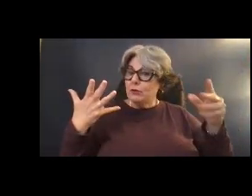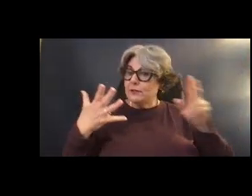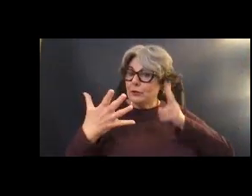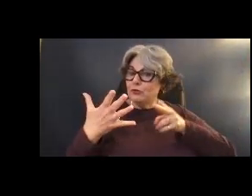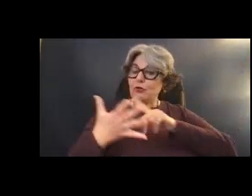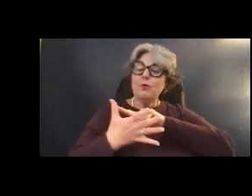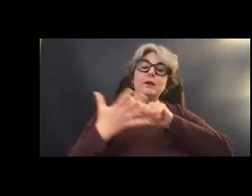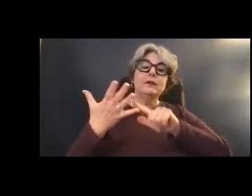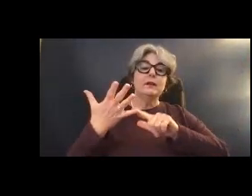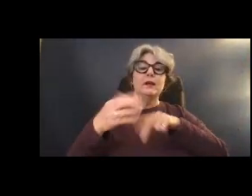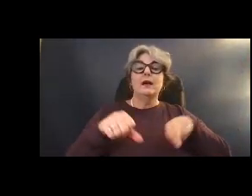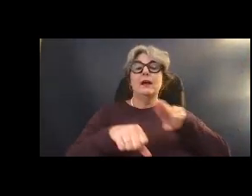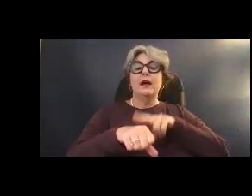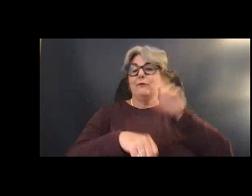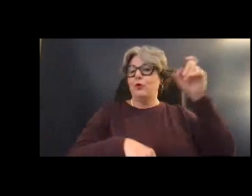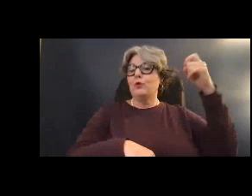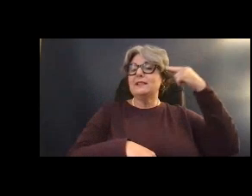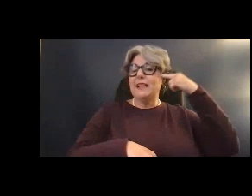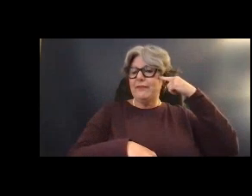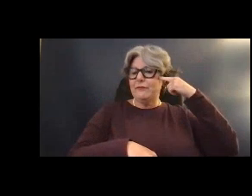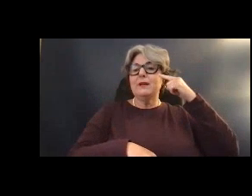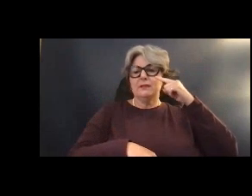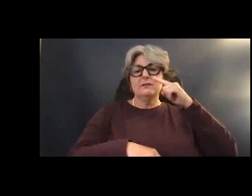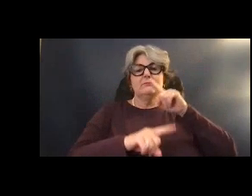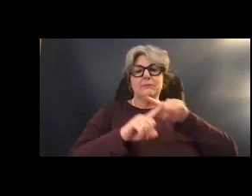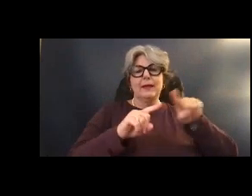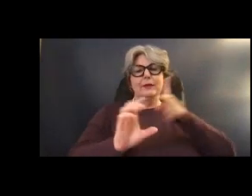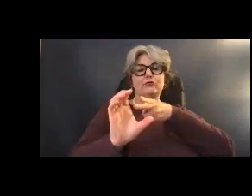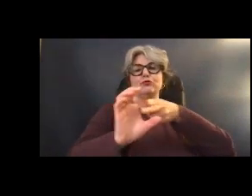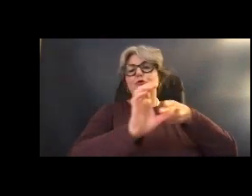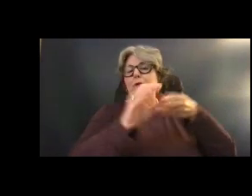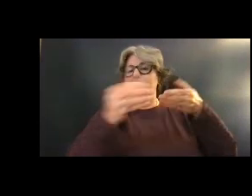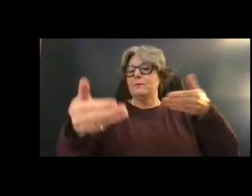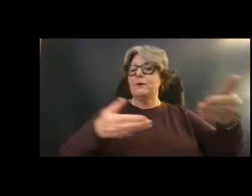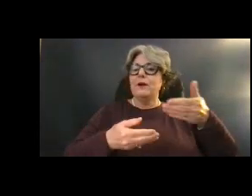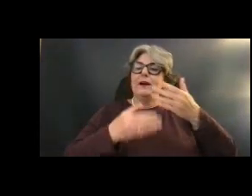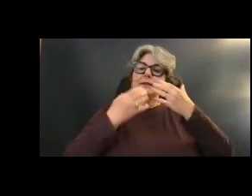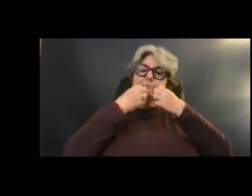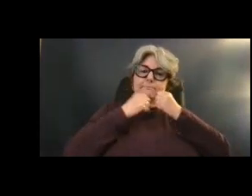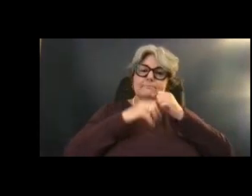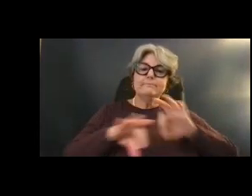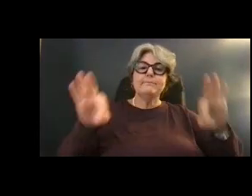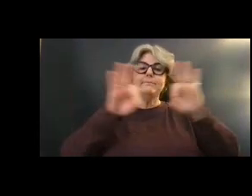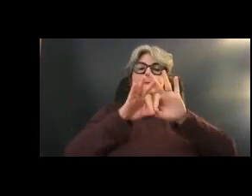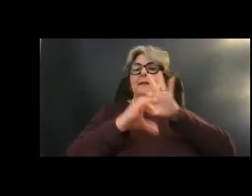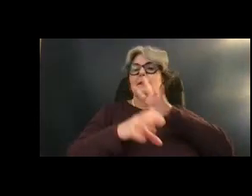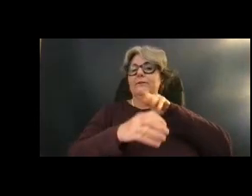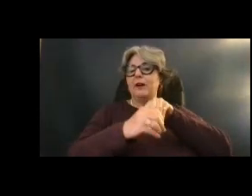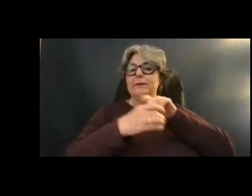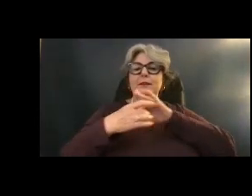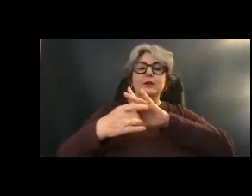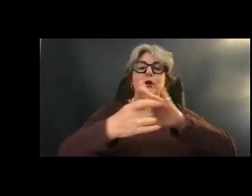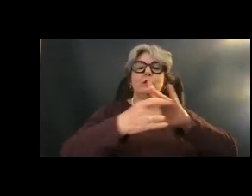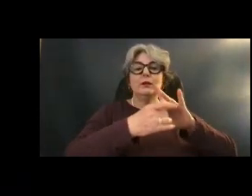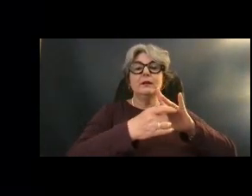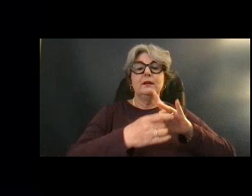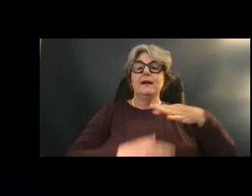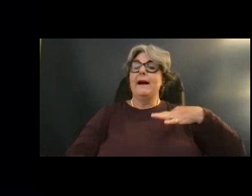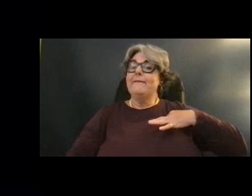and of course, governments are welcome to join and provide a valuable role in the coalition. It's a